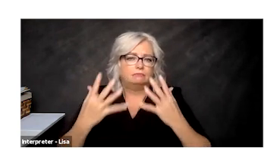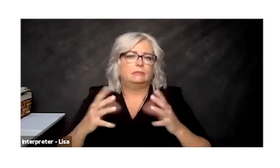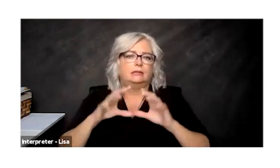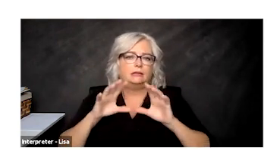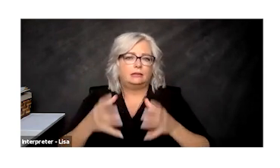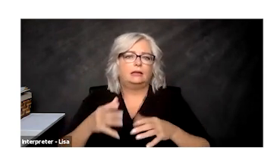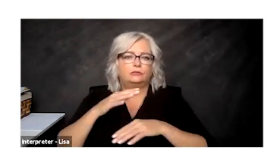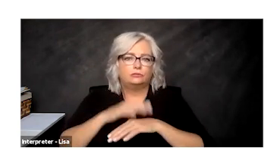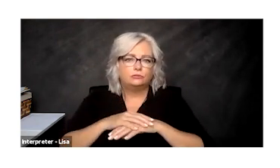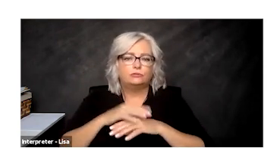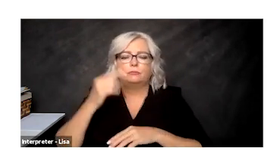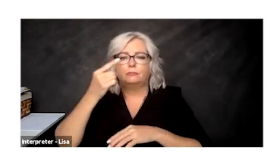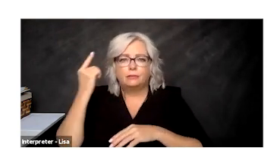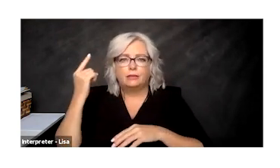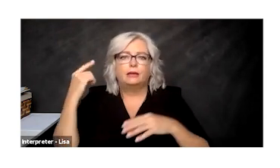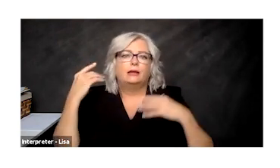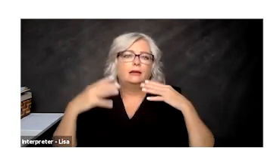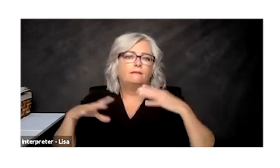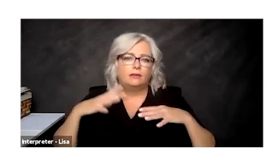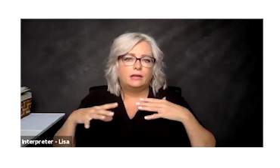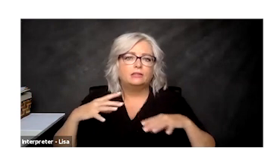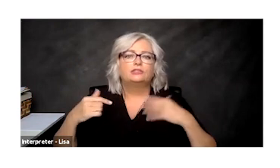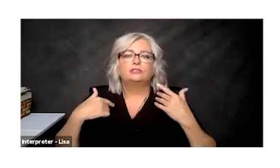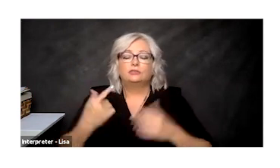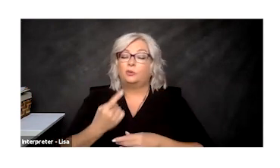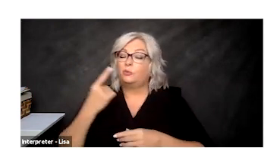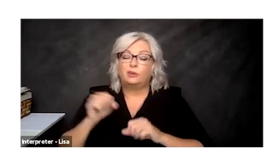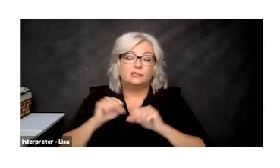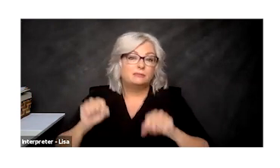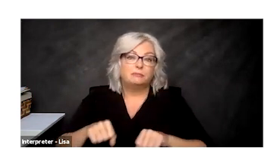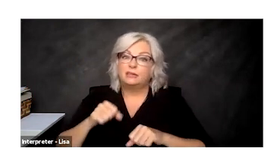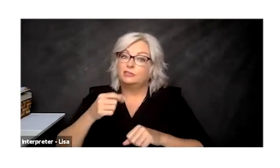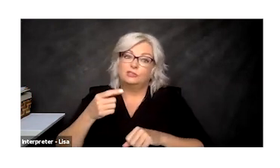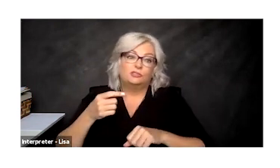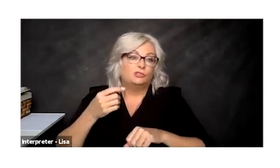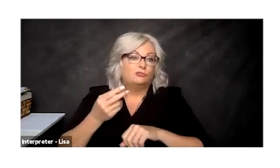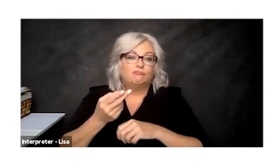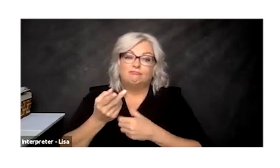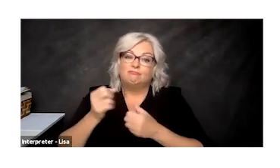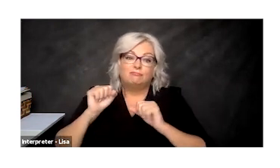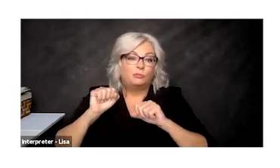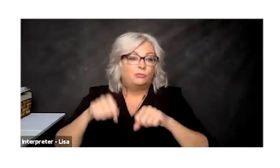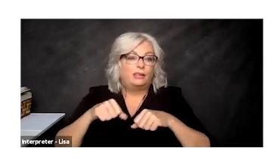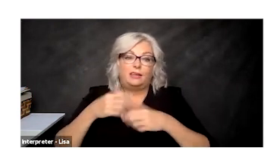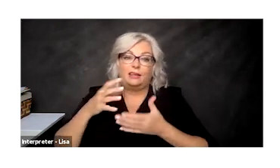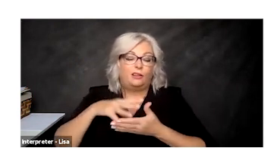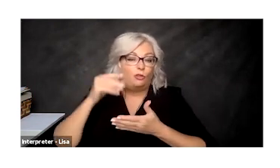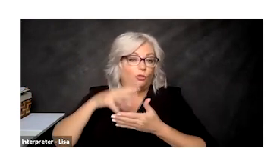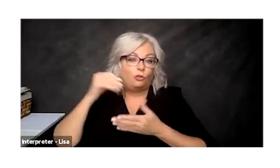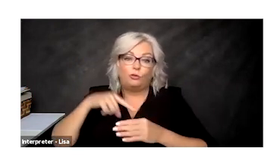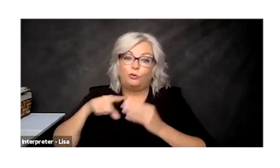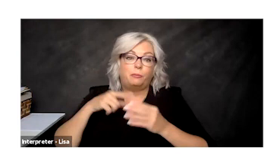and we spent an entire semester exploring these dynamics. So there could be a class simply on creative ingenuity within